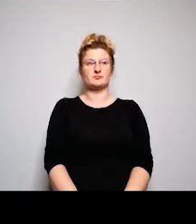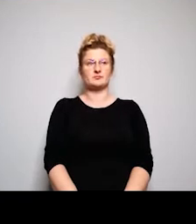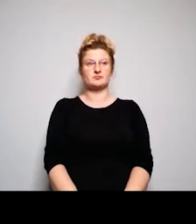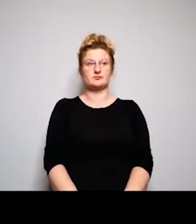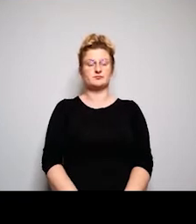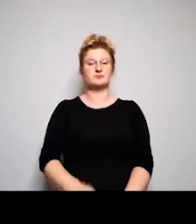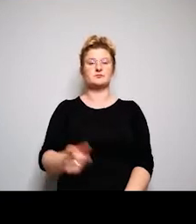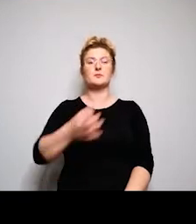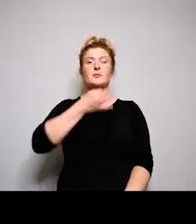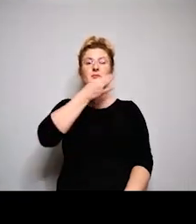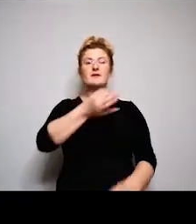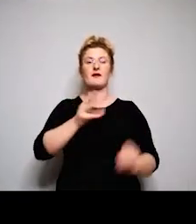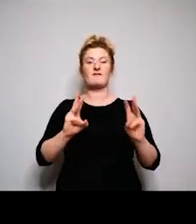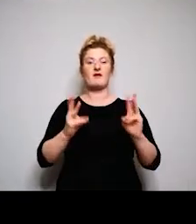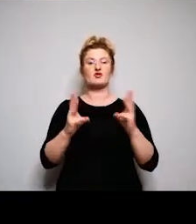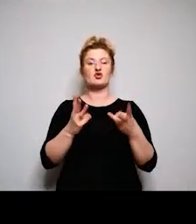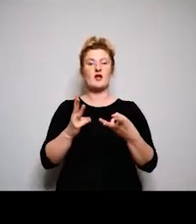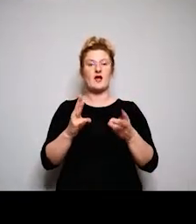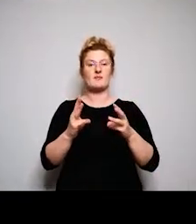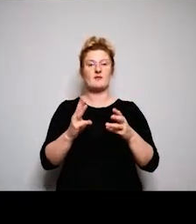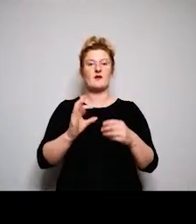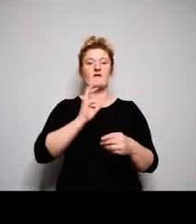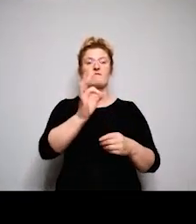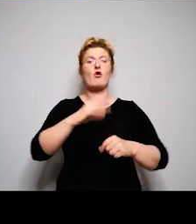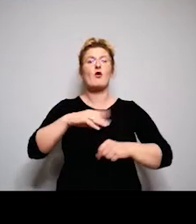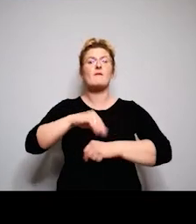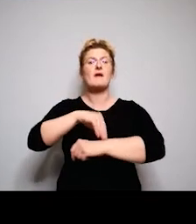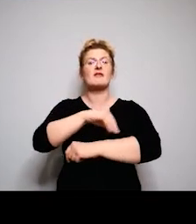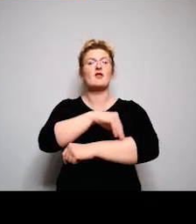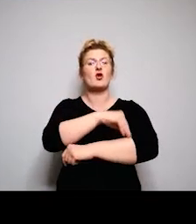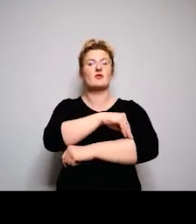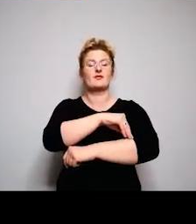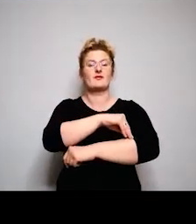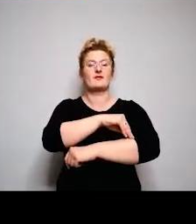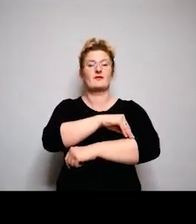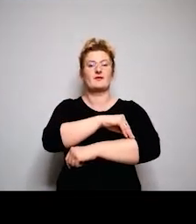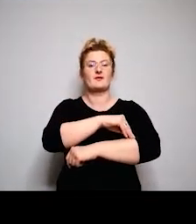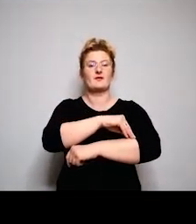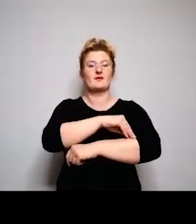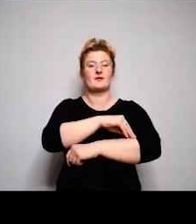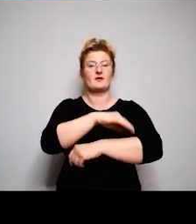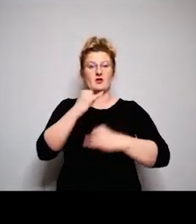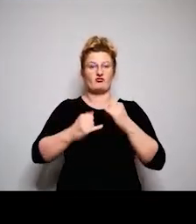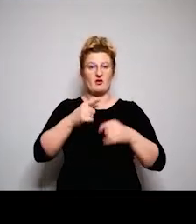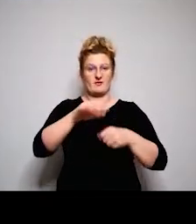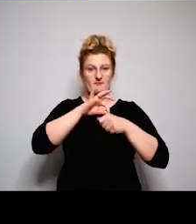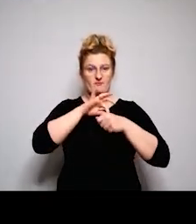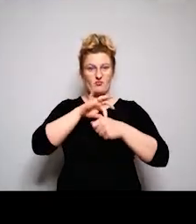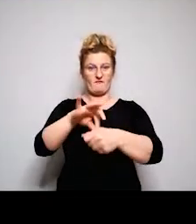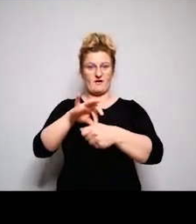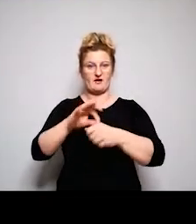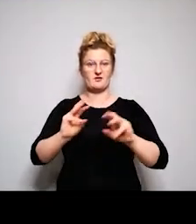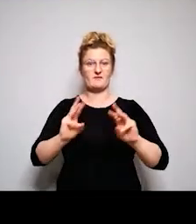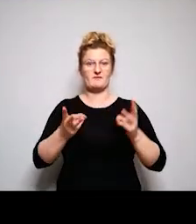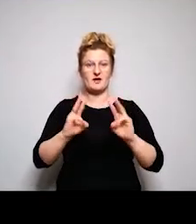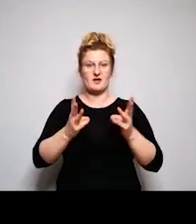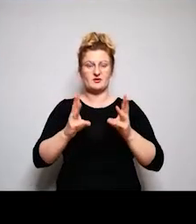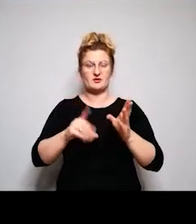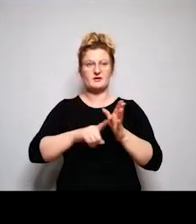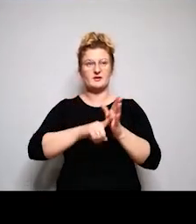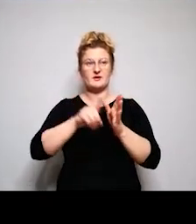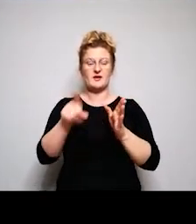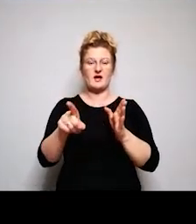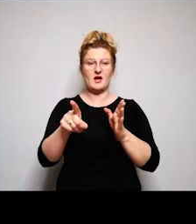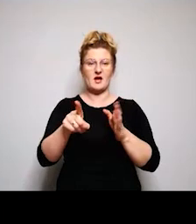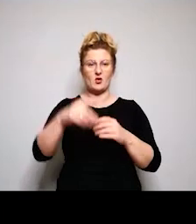methodology. And if you go and do a workshop for probably a children or for a man or for the woman, is it a one